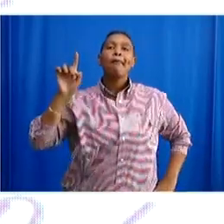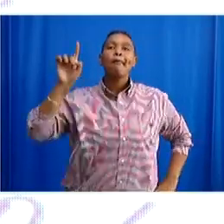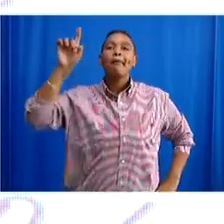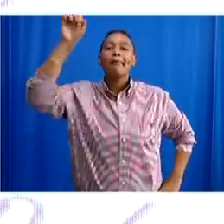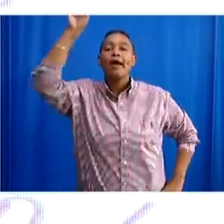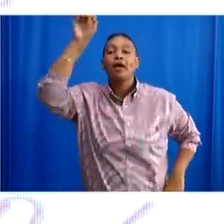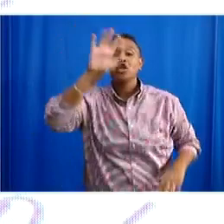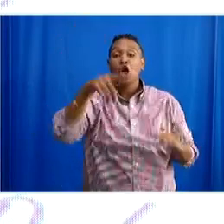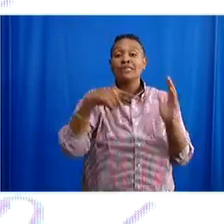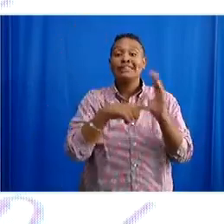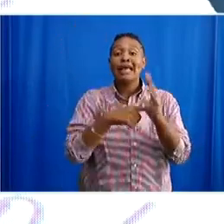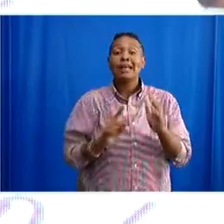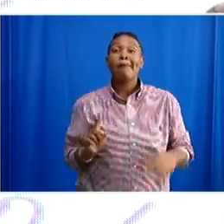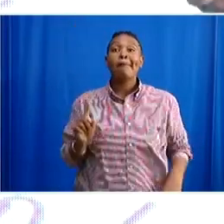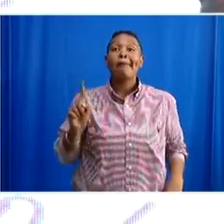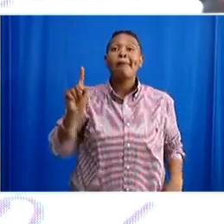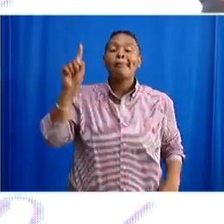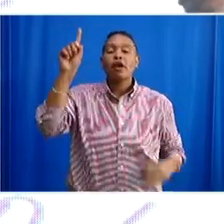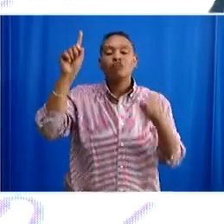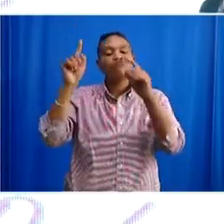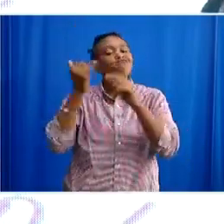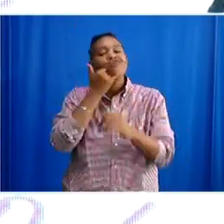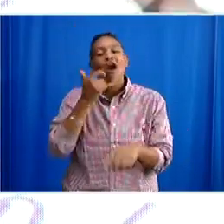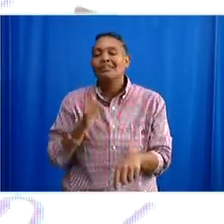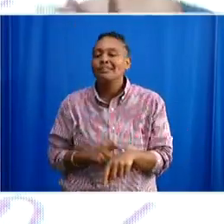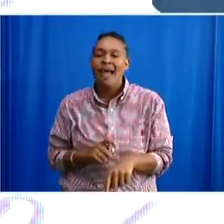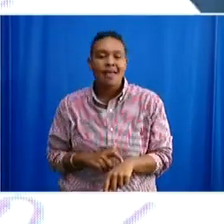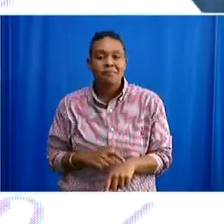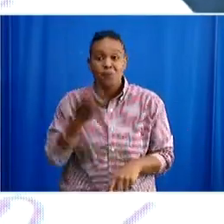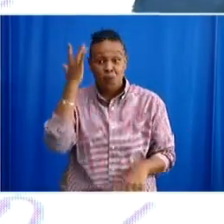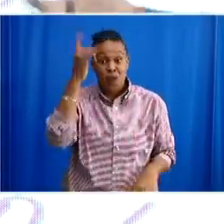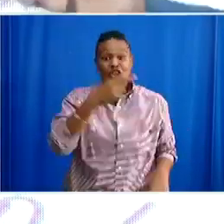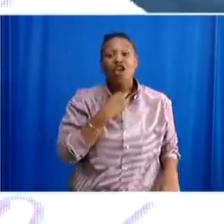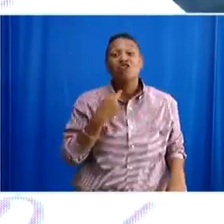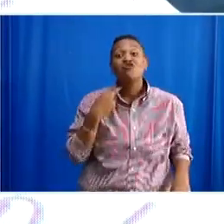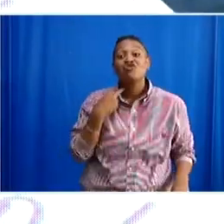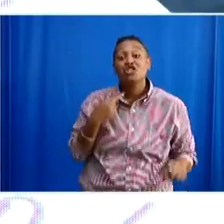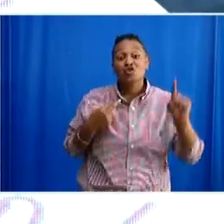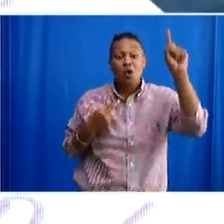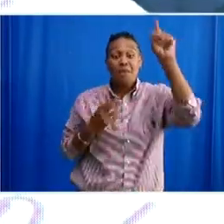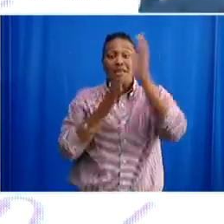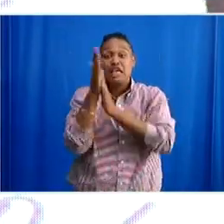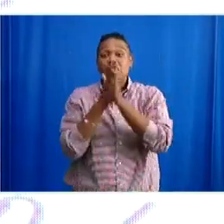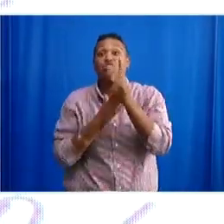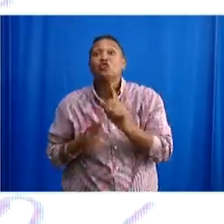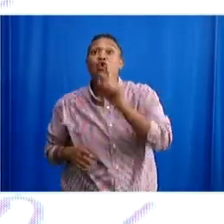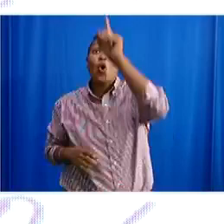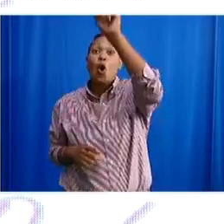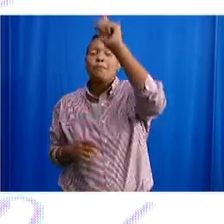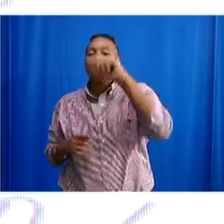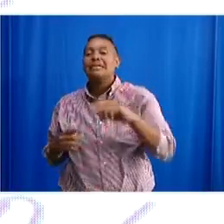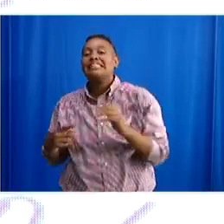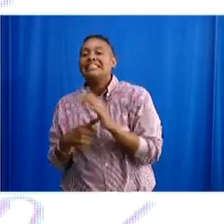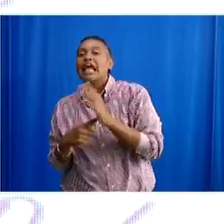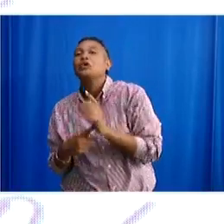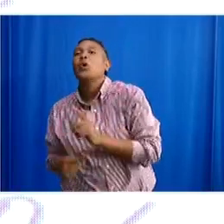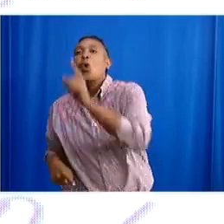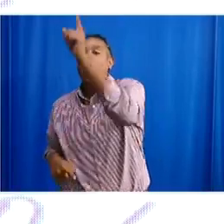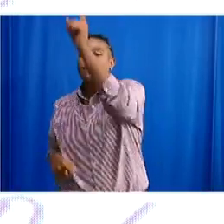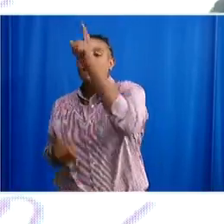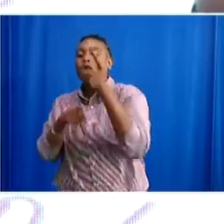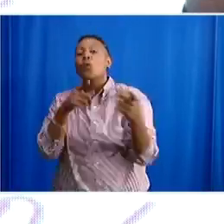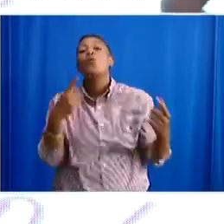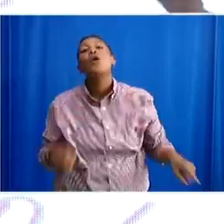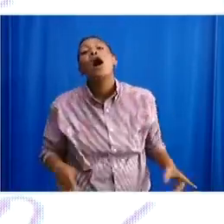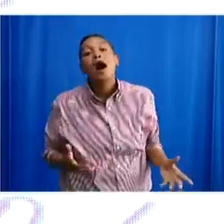to go up at precisely the wrong time. Because your risk goes up, interest rates will go up, and you land yourself